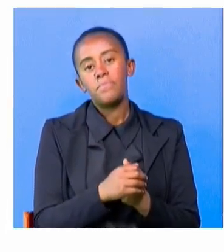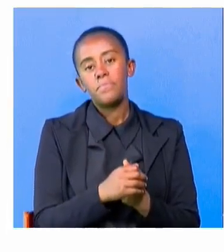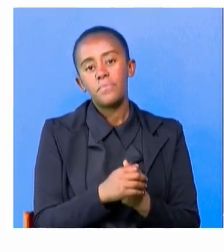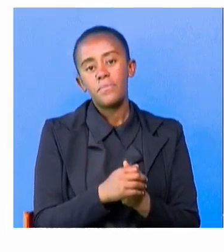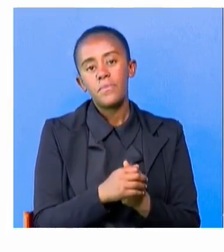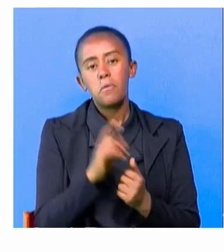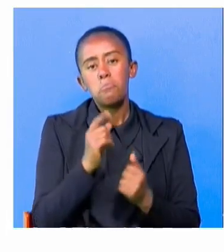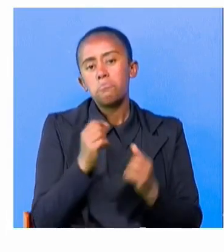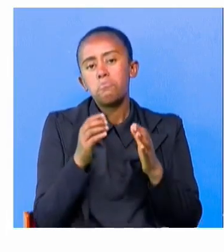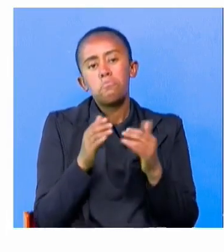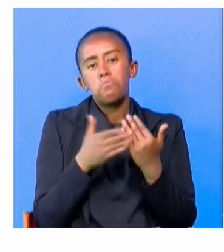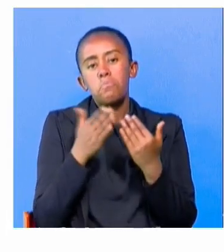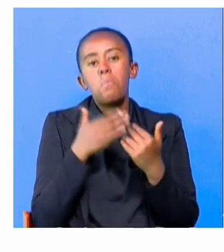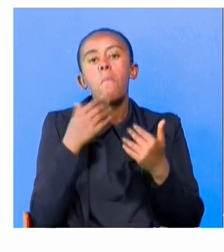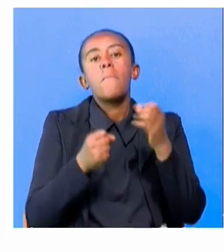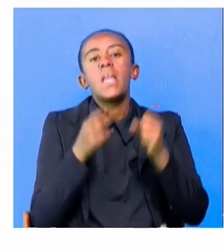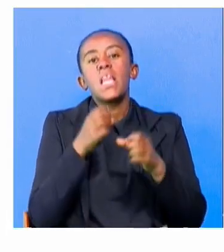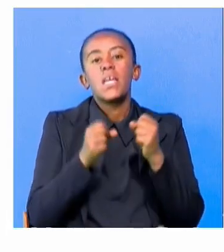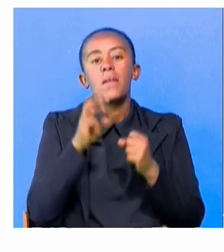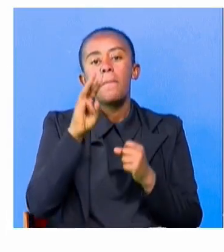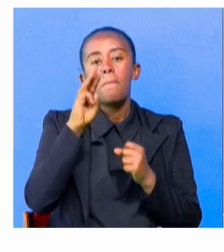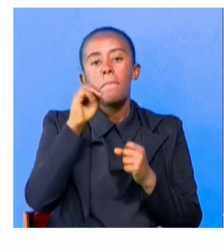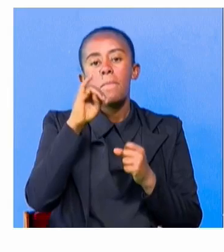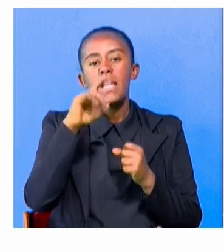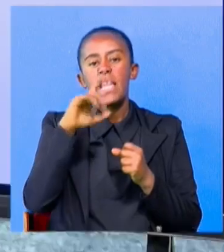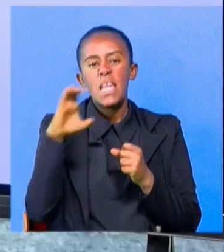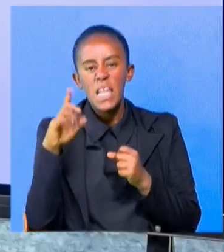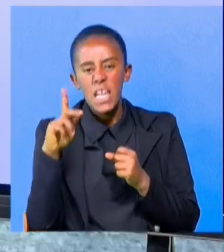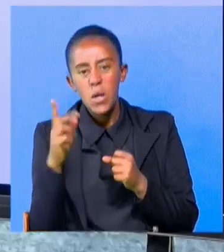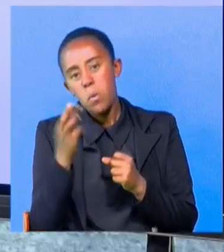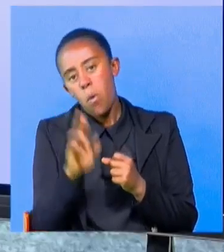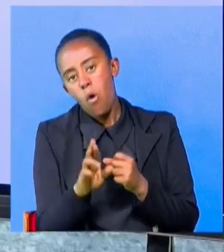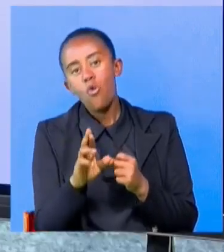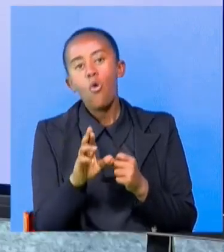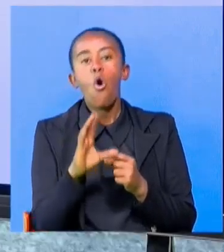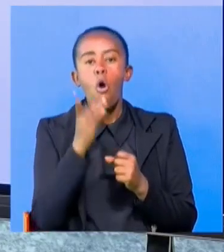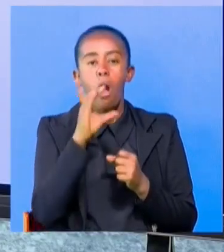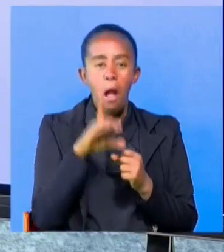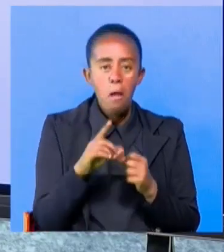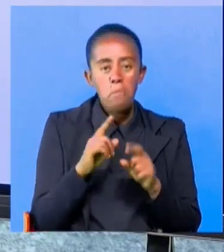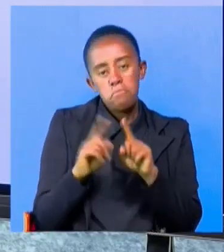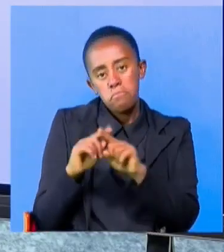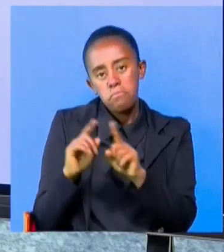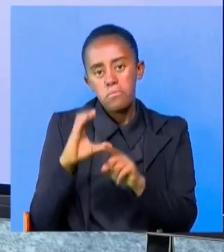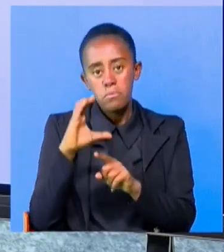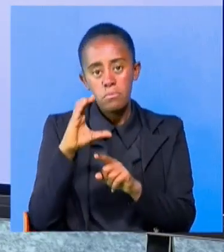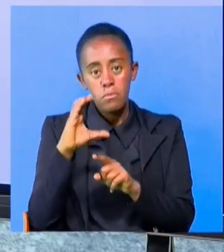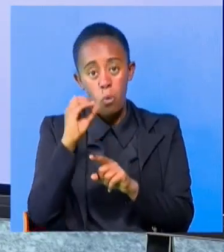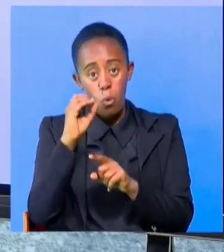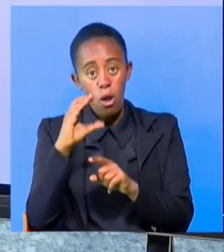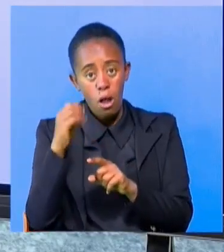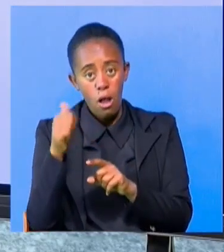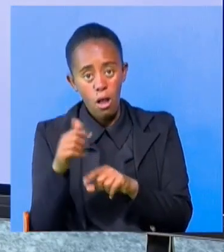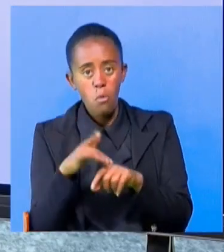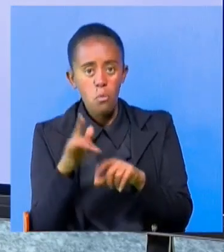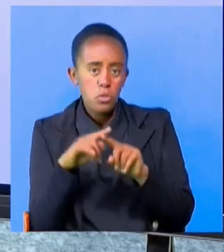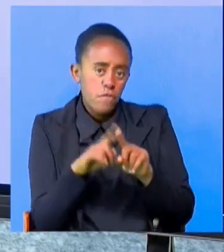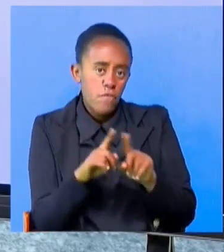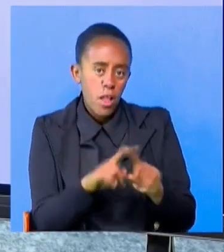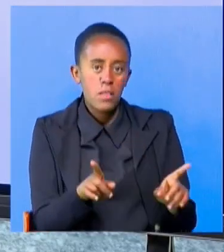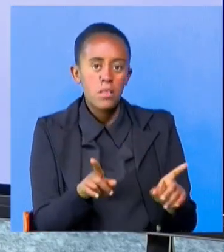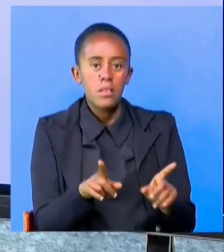milk simply. Or Coca-Cola or different kinds of soft drinks, okay? So this is how